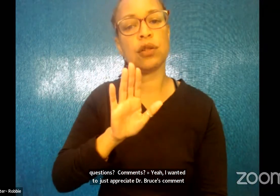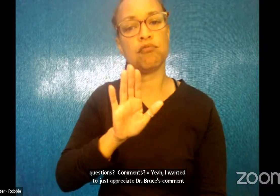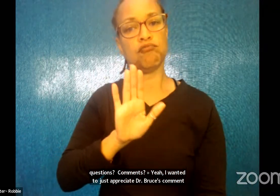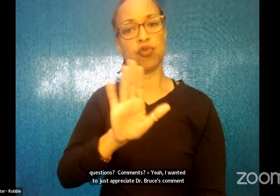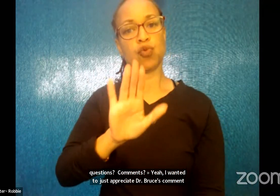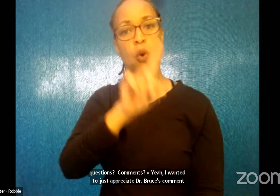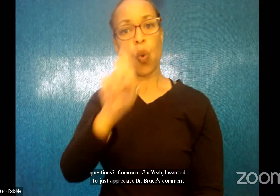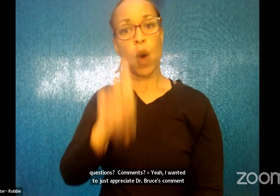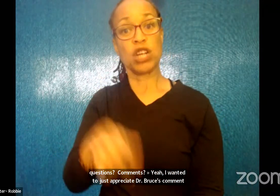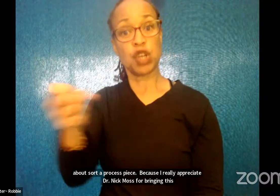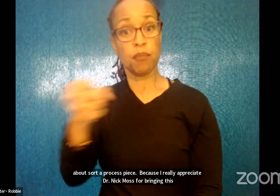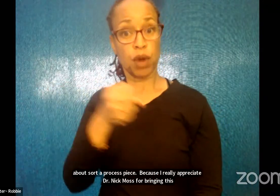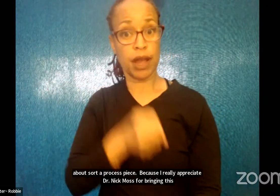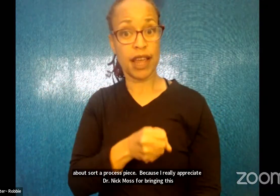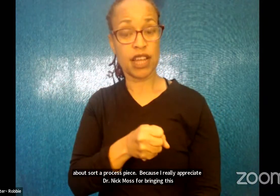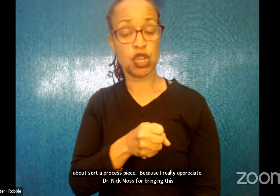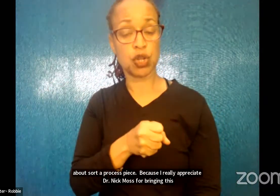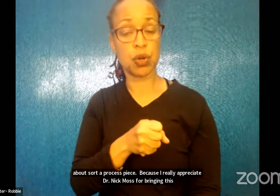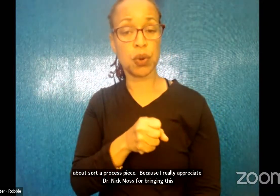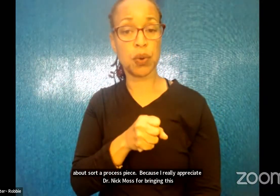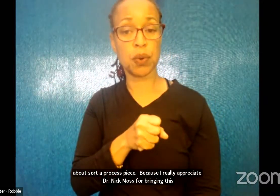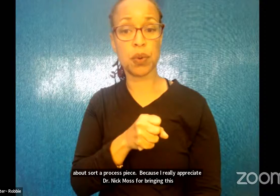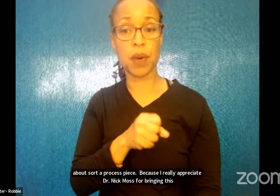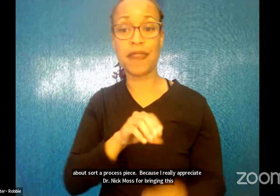community advisory group. And I